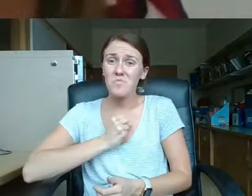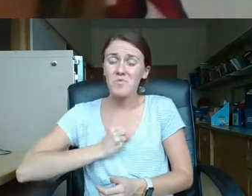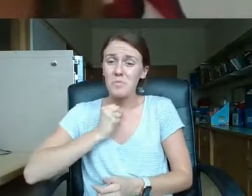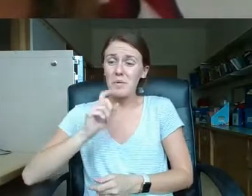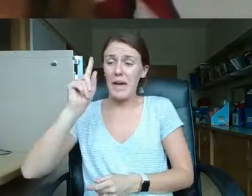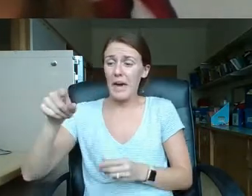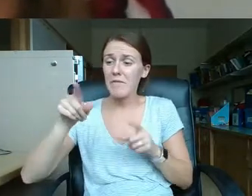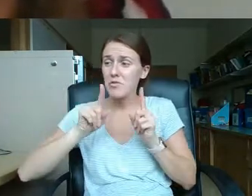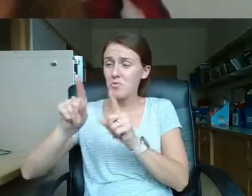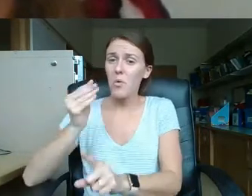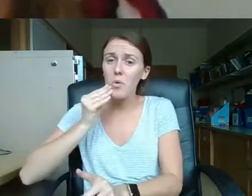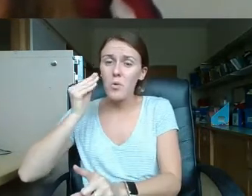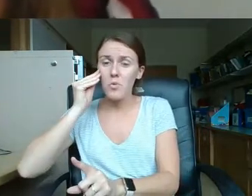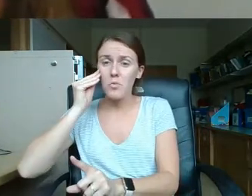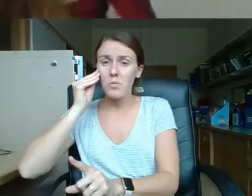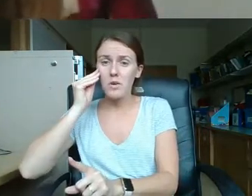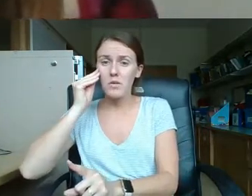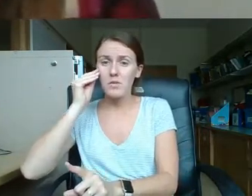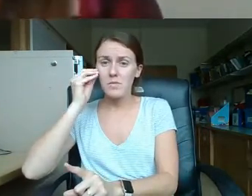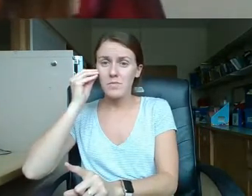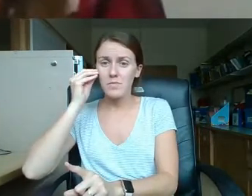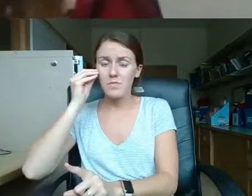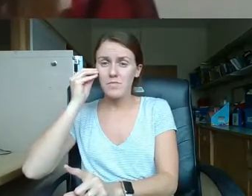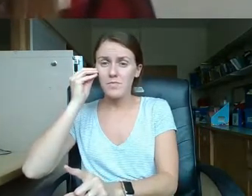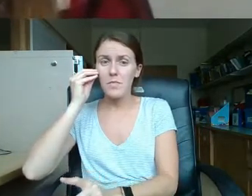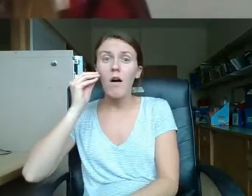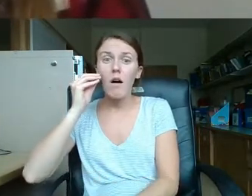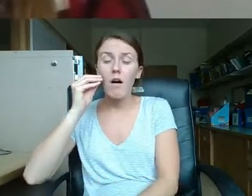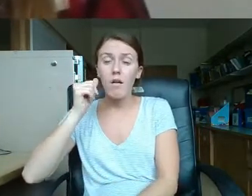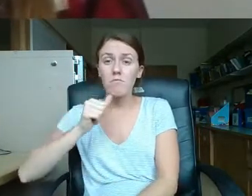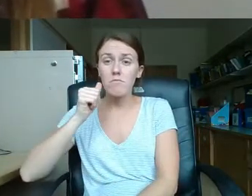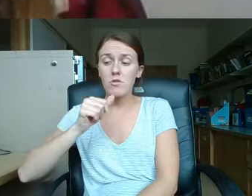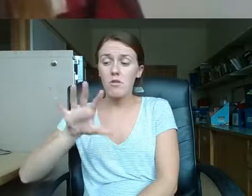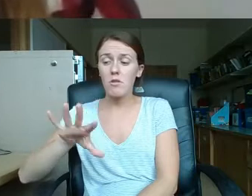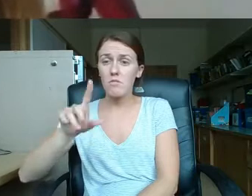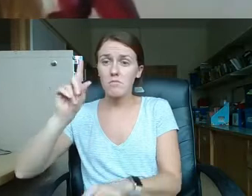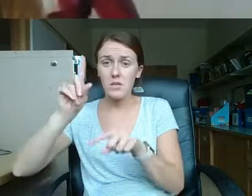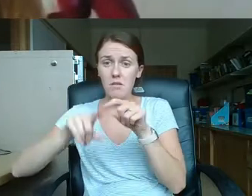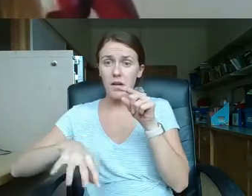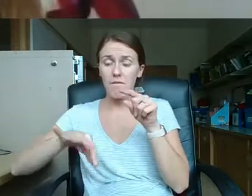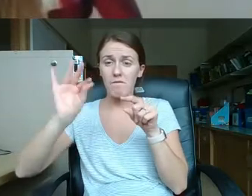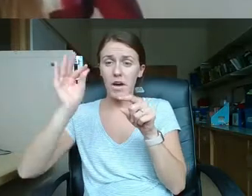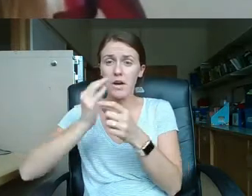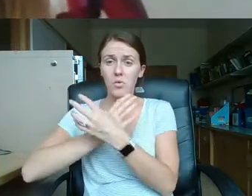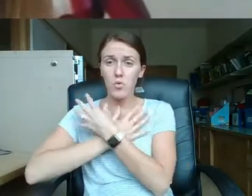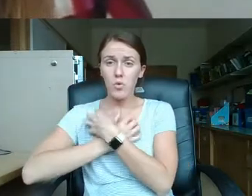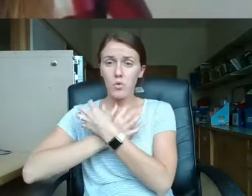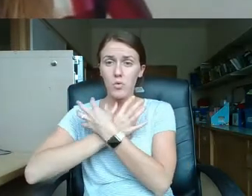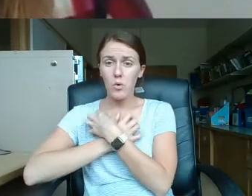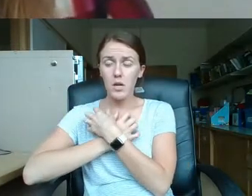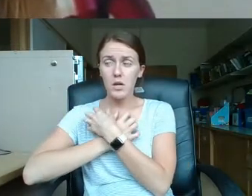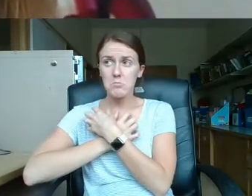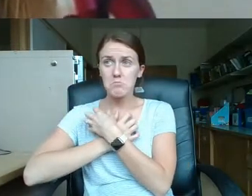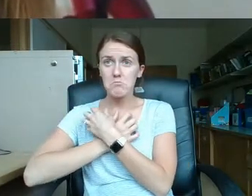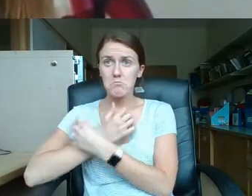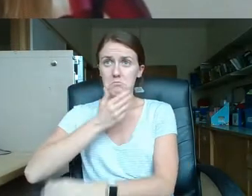home. Oh, no. Poor Lisa's going to go home without her Corduroy